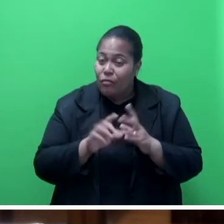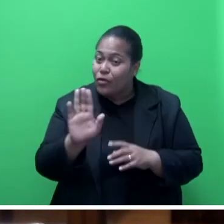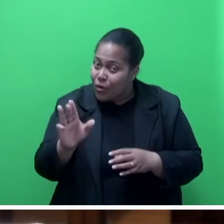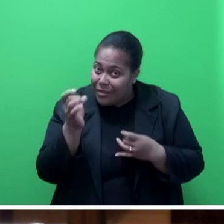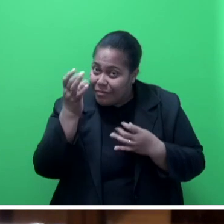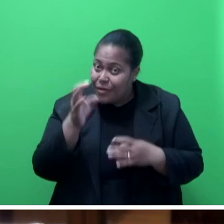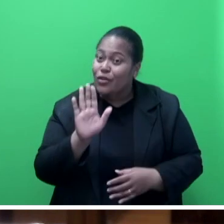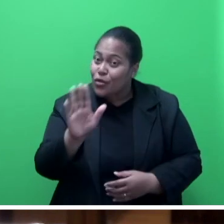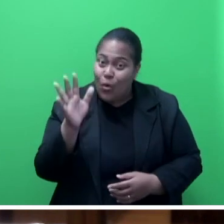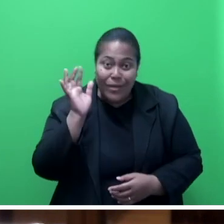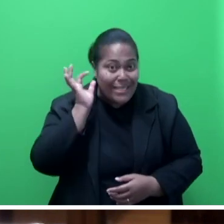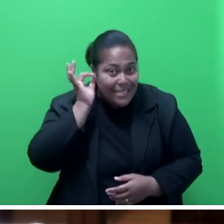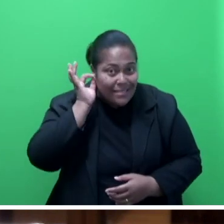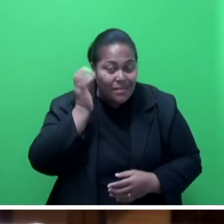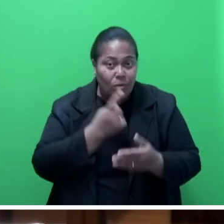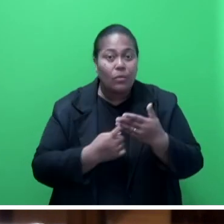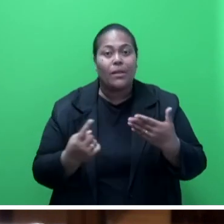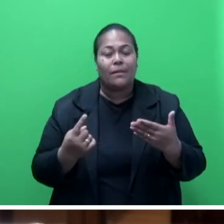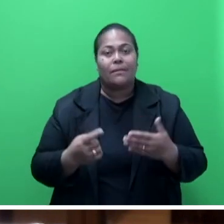your ears only.